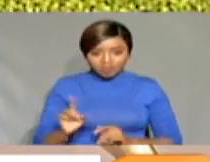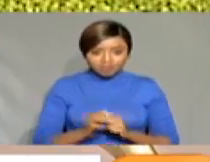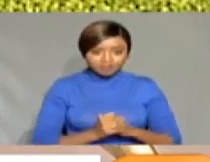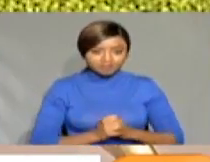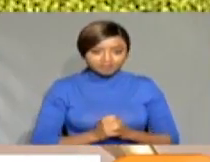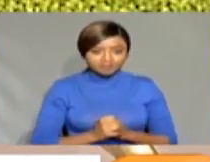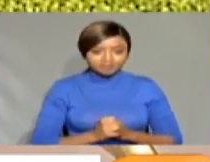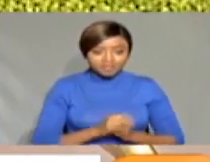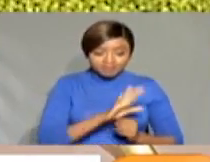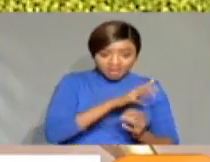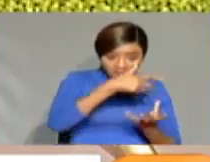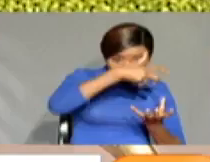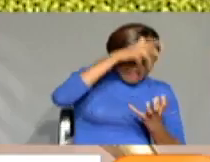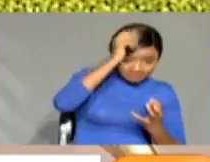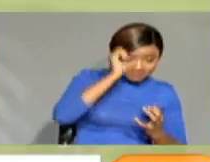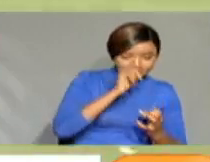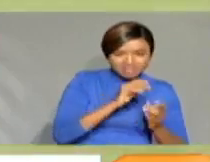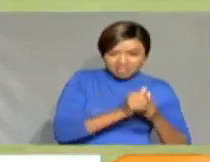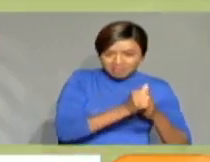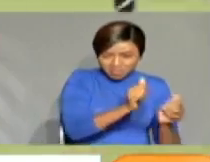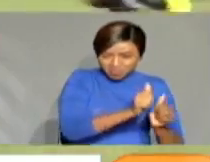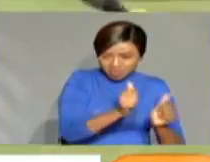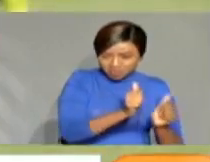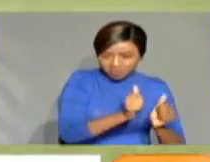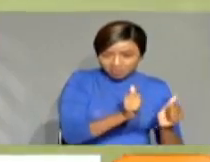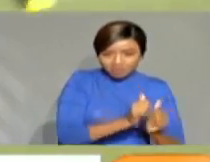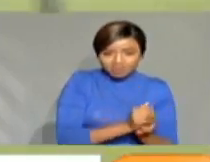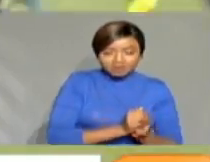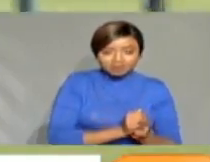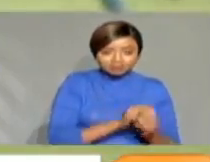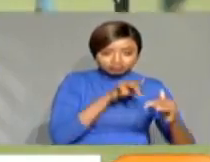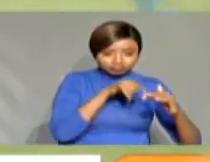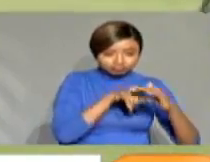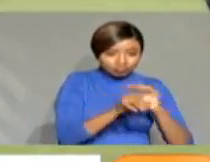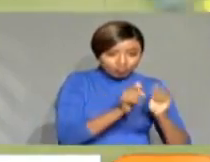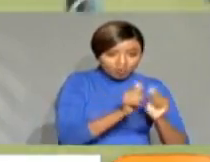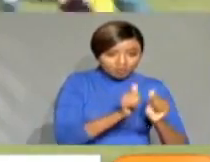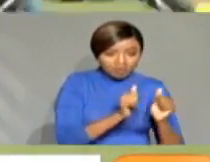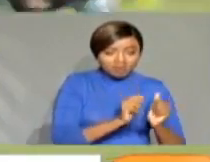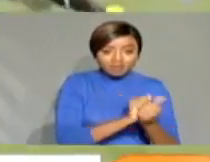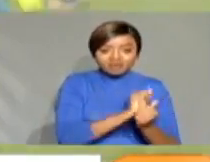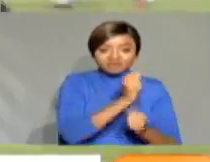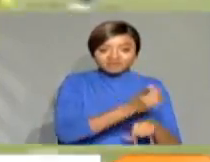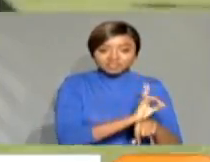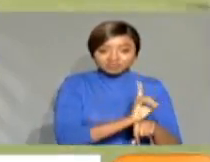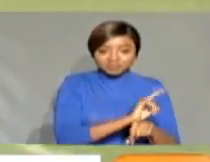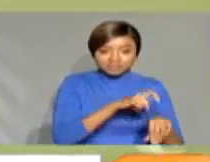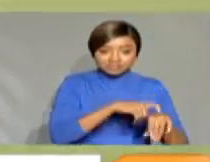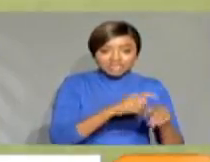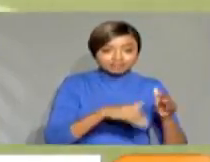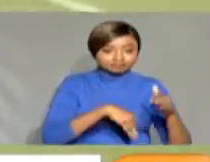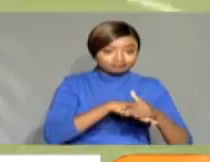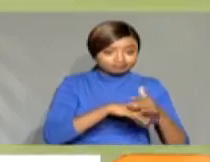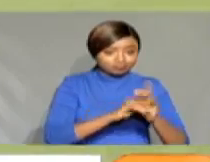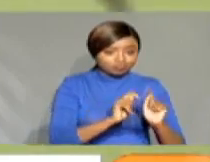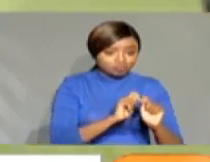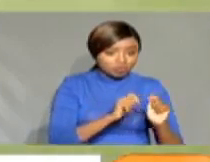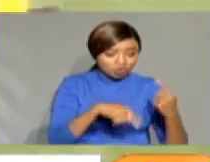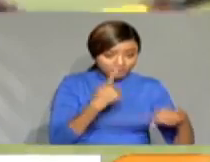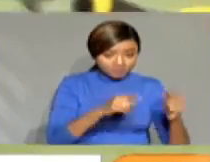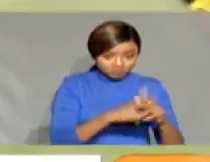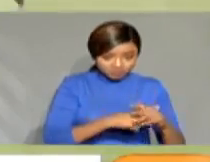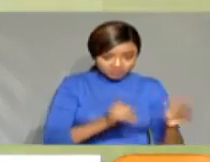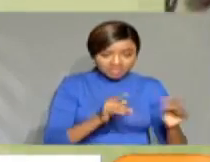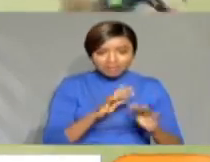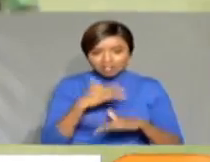Stadium. KCB took an early lead with Reagan Otieno finishing off a move in the 15th minute of the match. KCB were then reduced